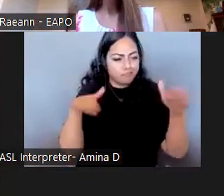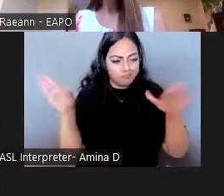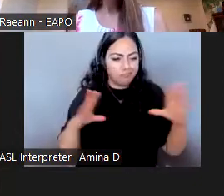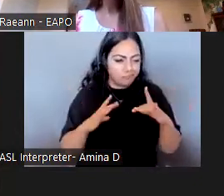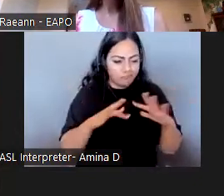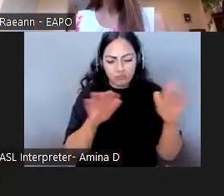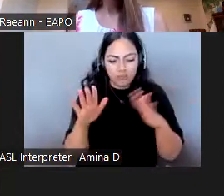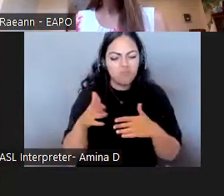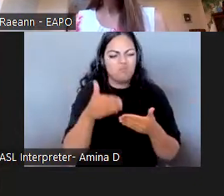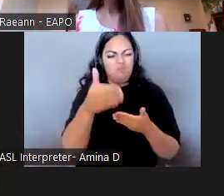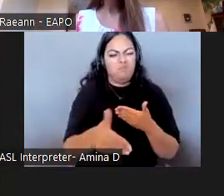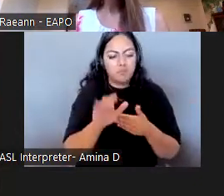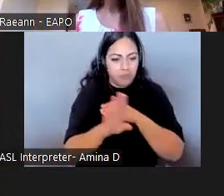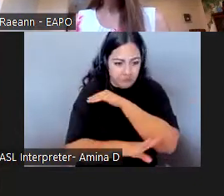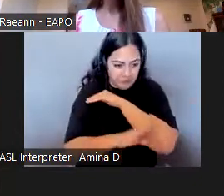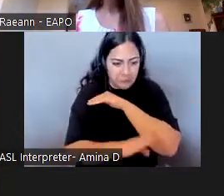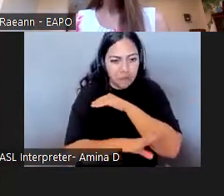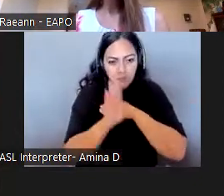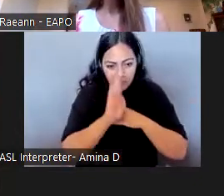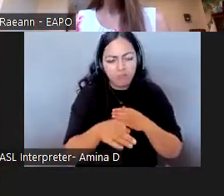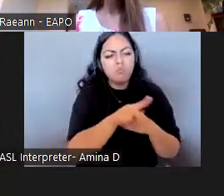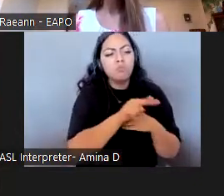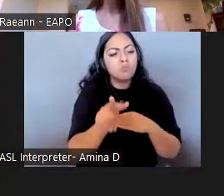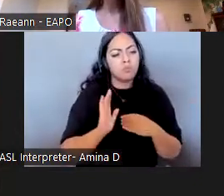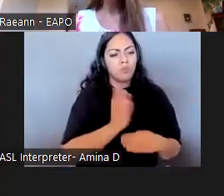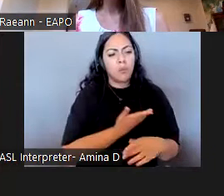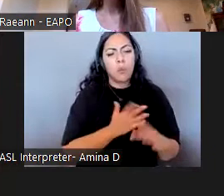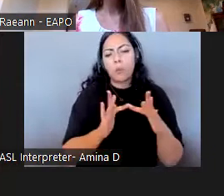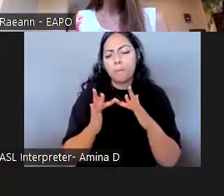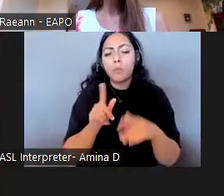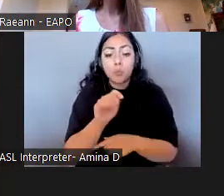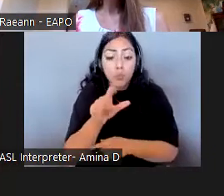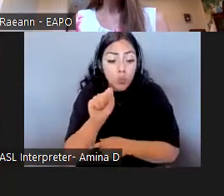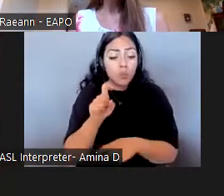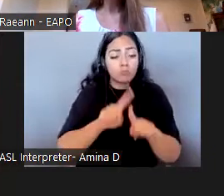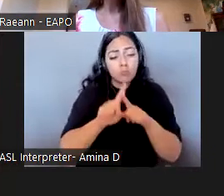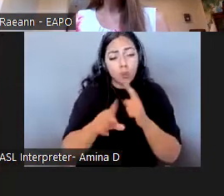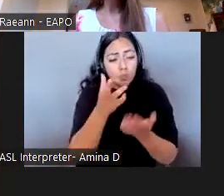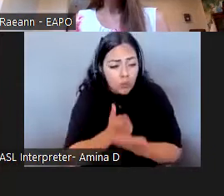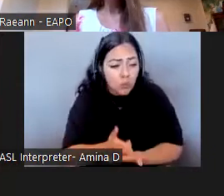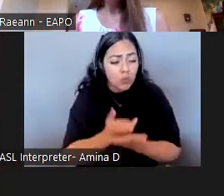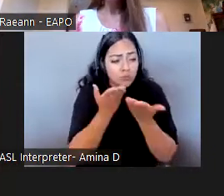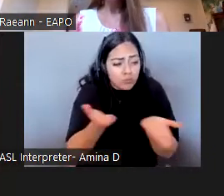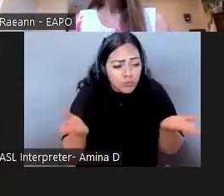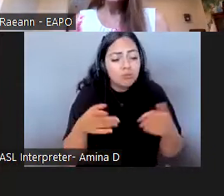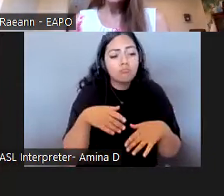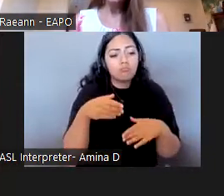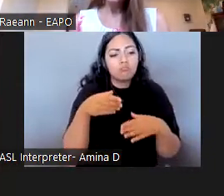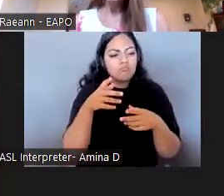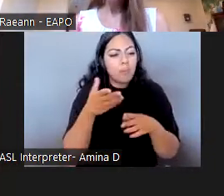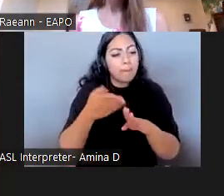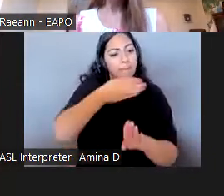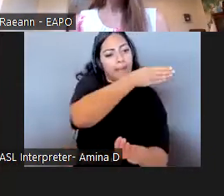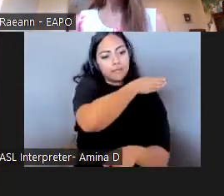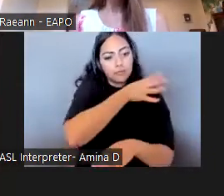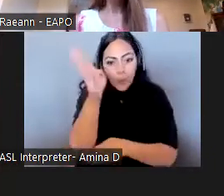holidays, so you can check out our website for some of the tools and resources that we have available, and other past webinars. And